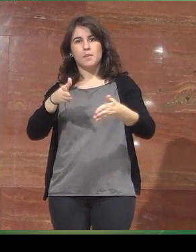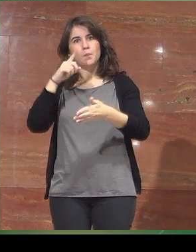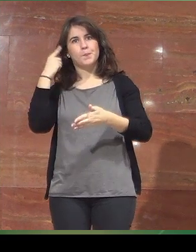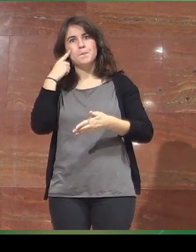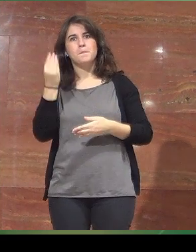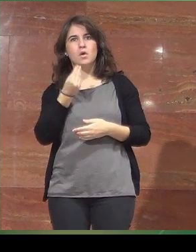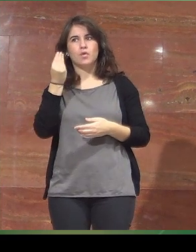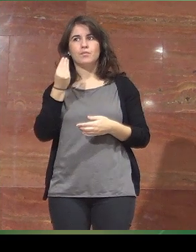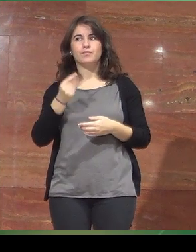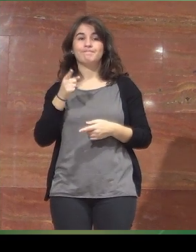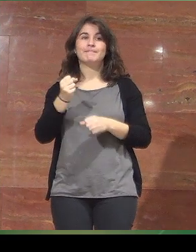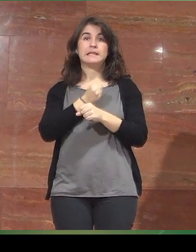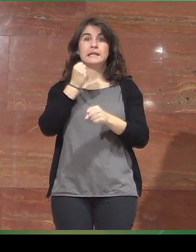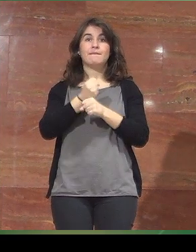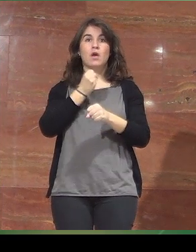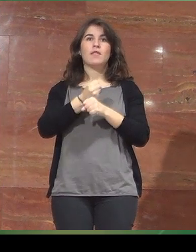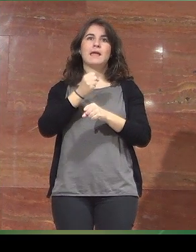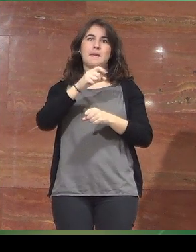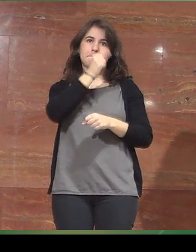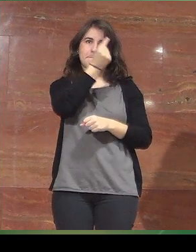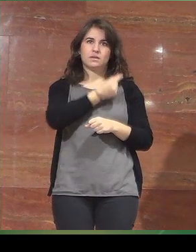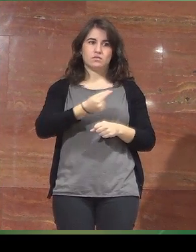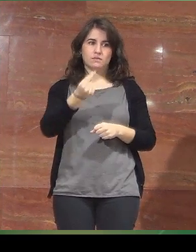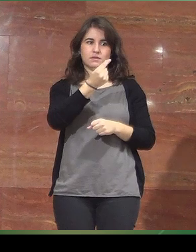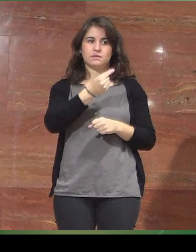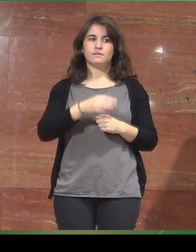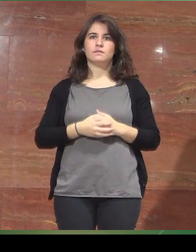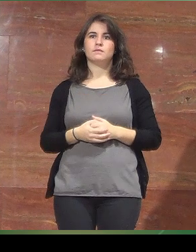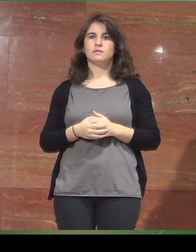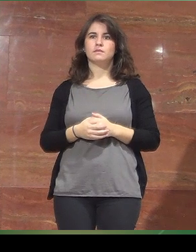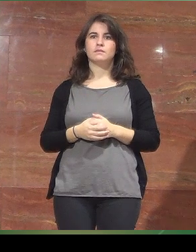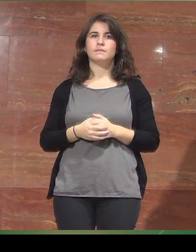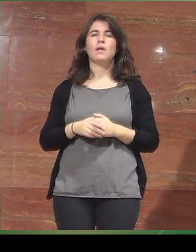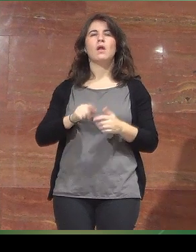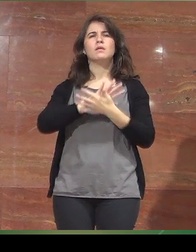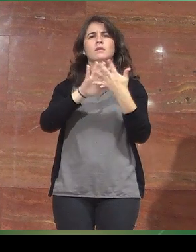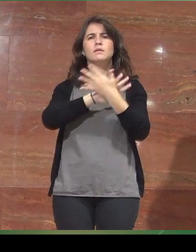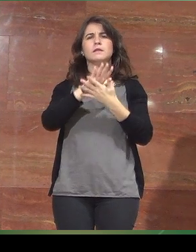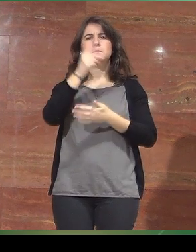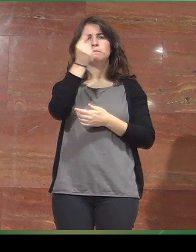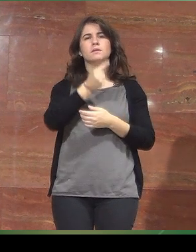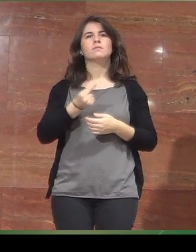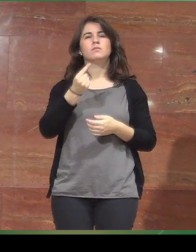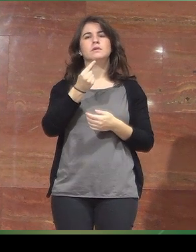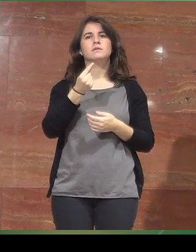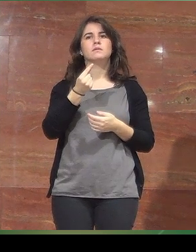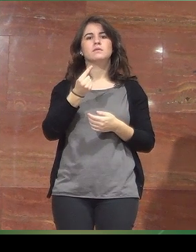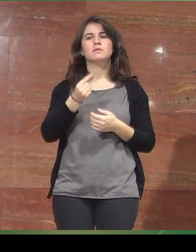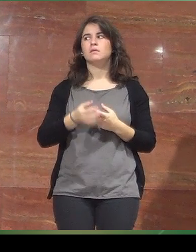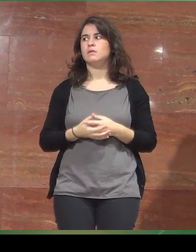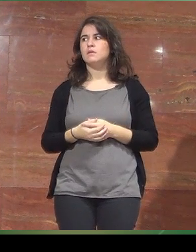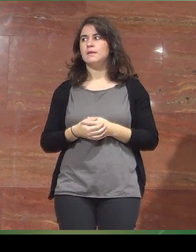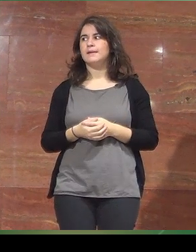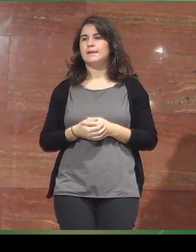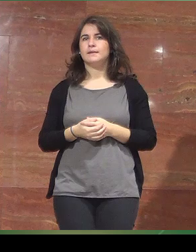will enter now in this discussion about pictograms. This was the base of our phone we do